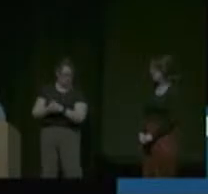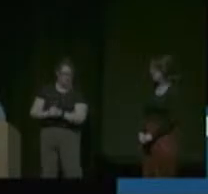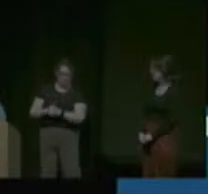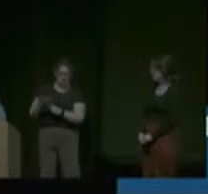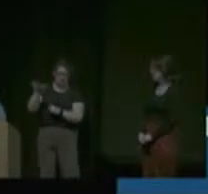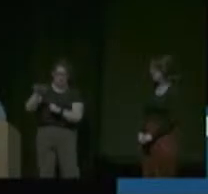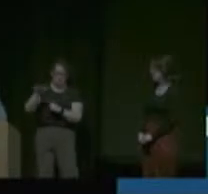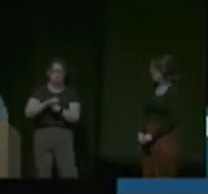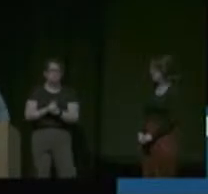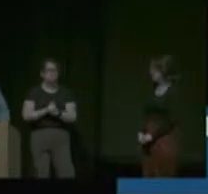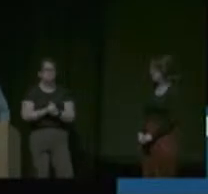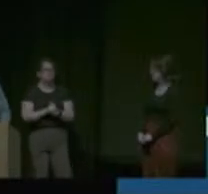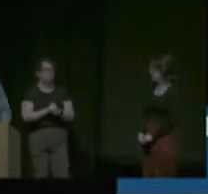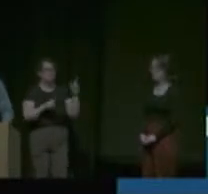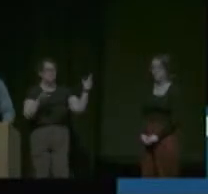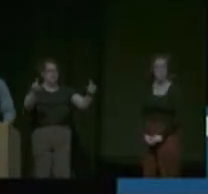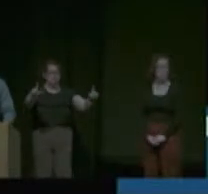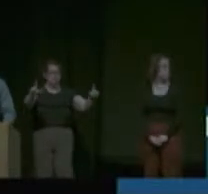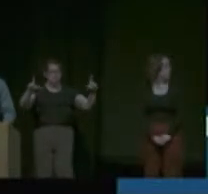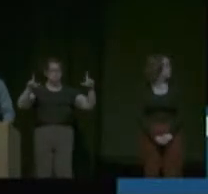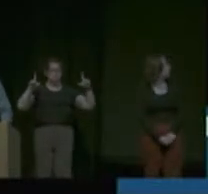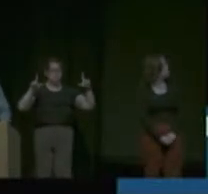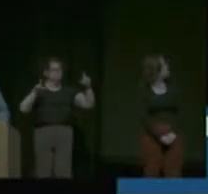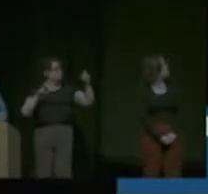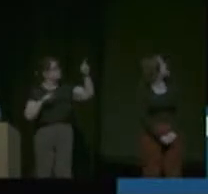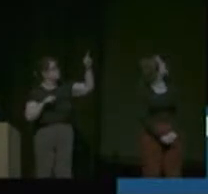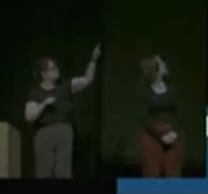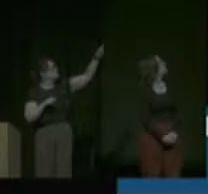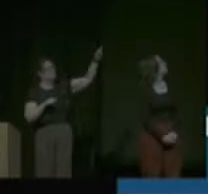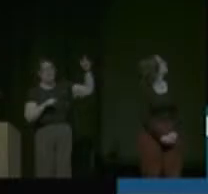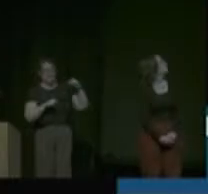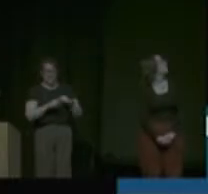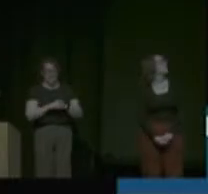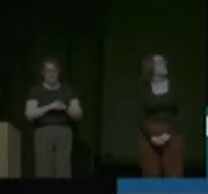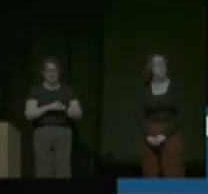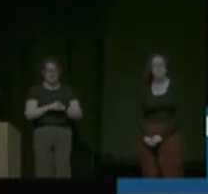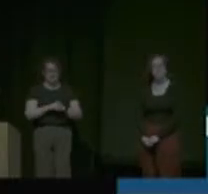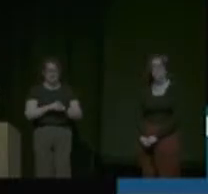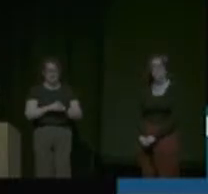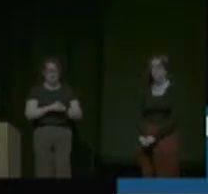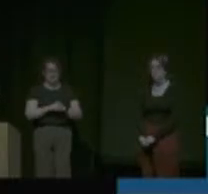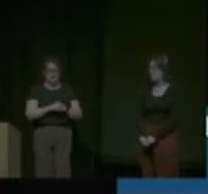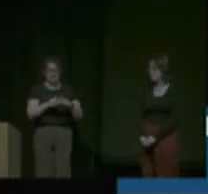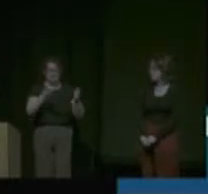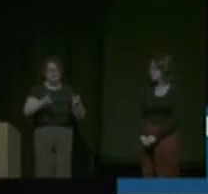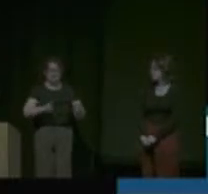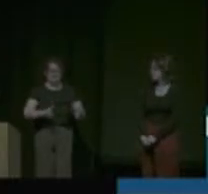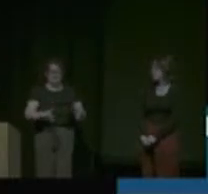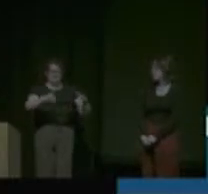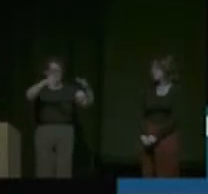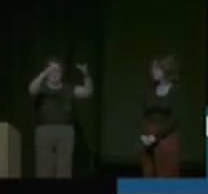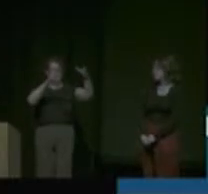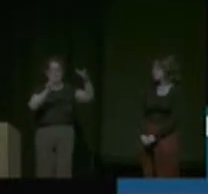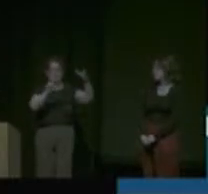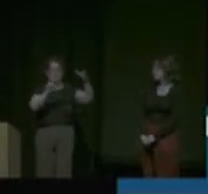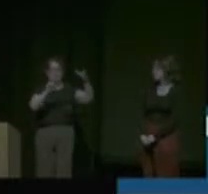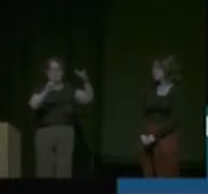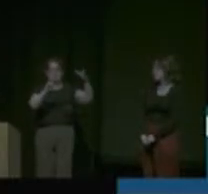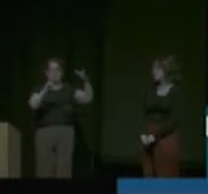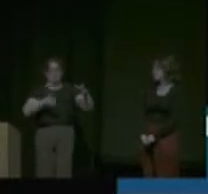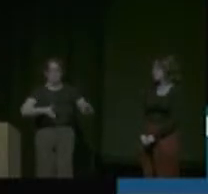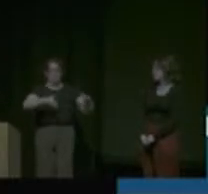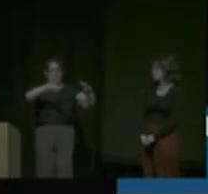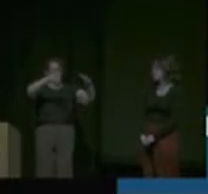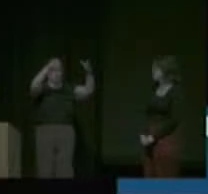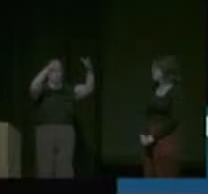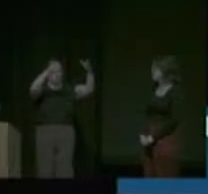So here is a close-up of that pug mill that I was describing. This vertical silo, it's called, actually stores